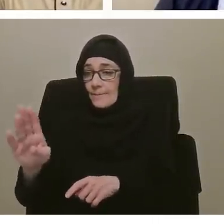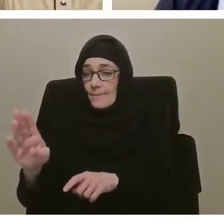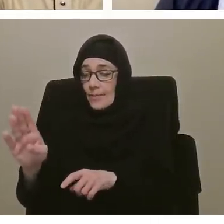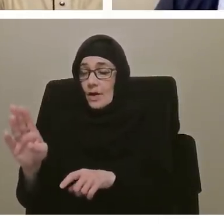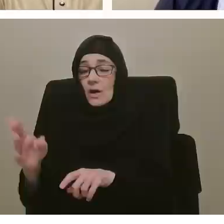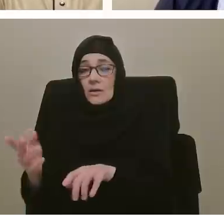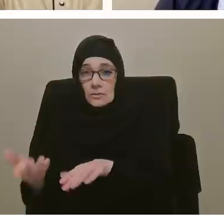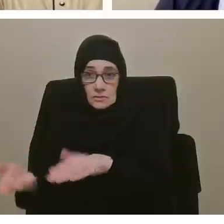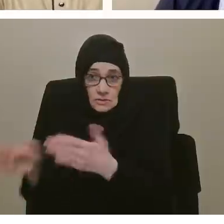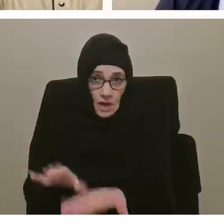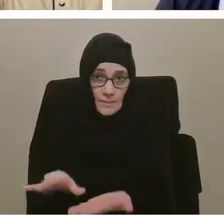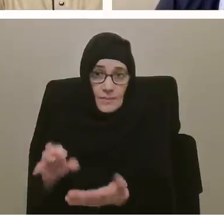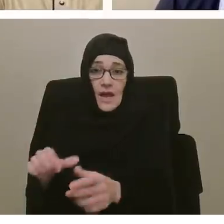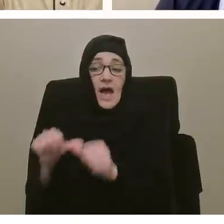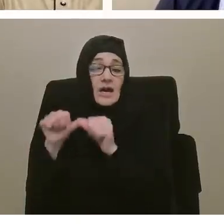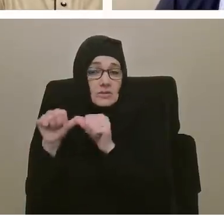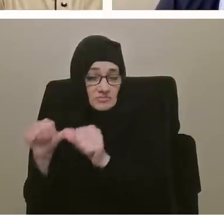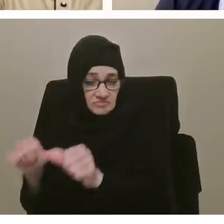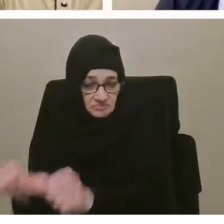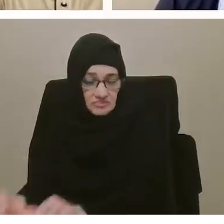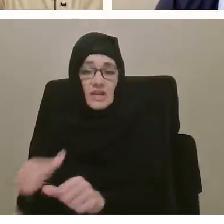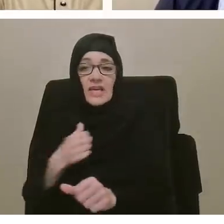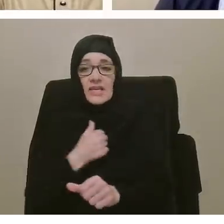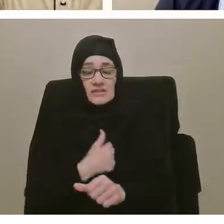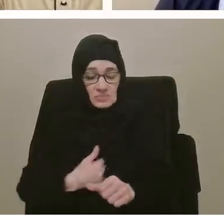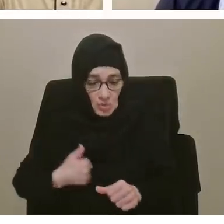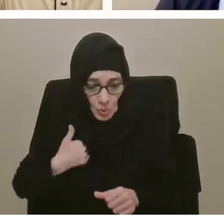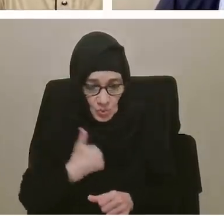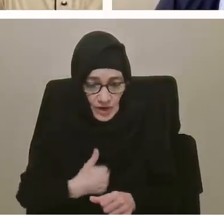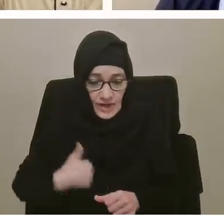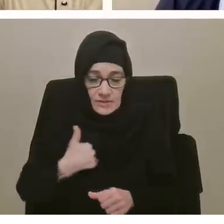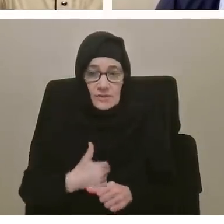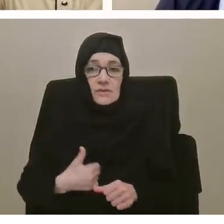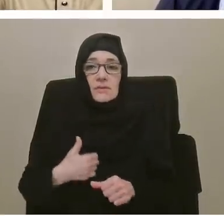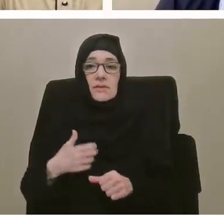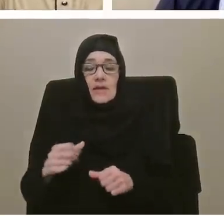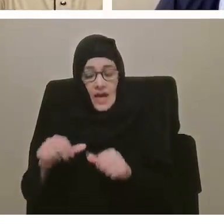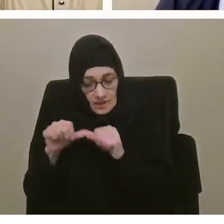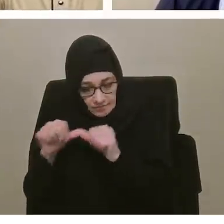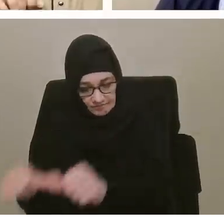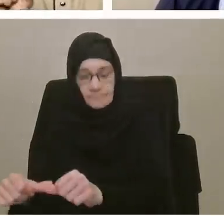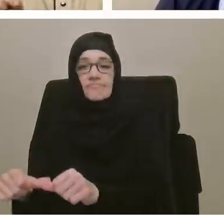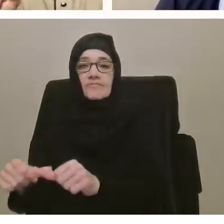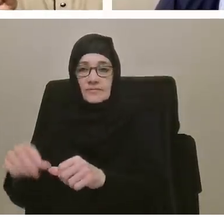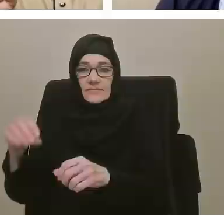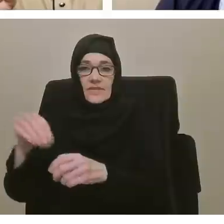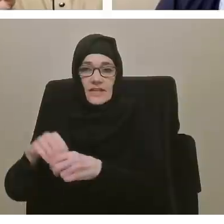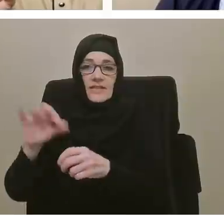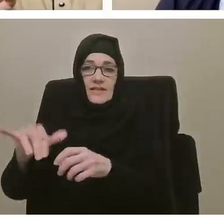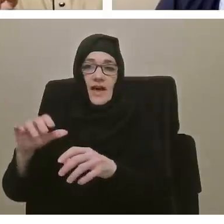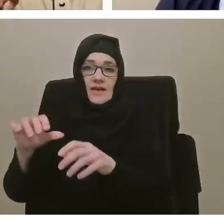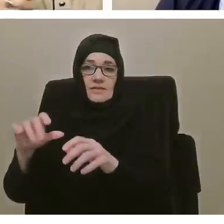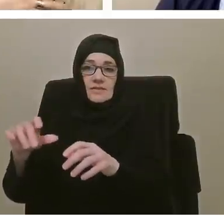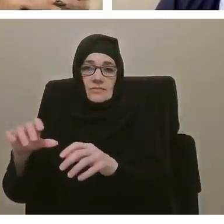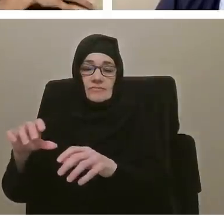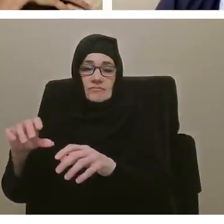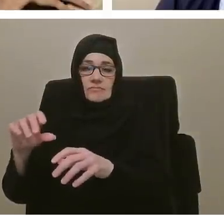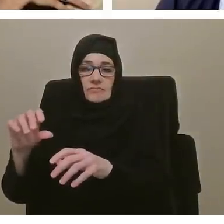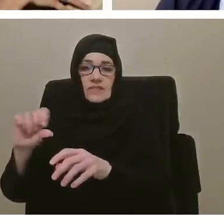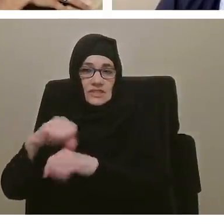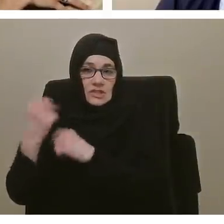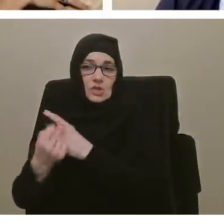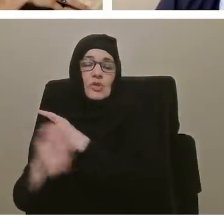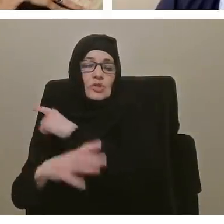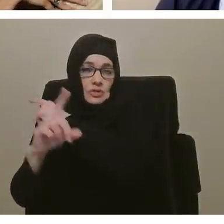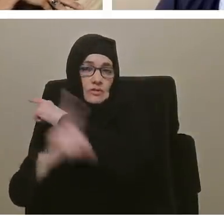in a state of regret and remorse, in a state of punishment because of the way that he did not take this Quran seriously. And so